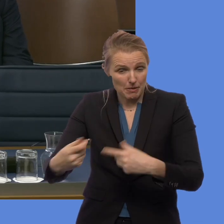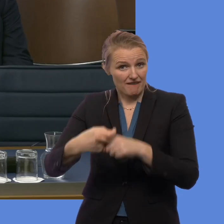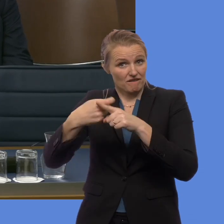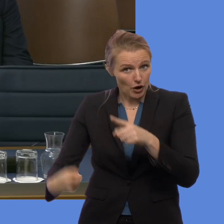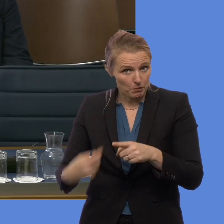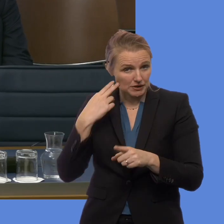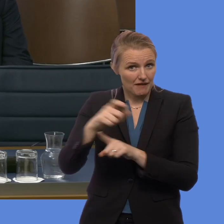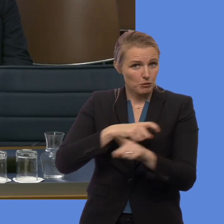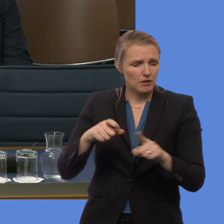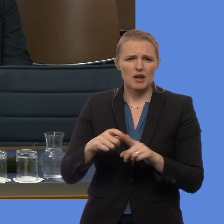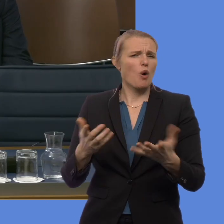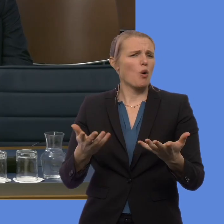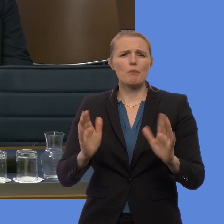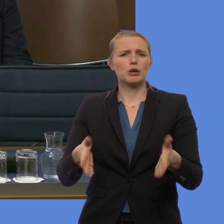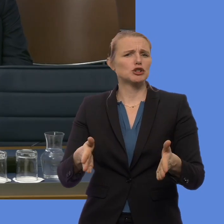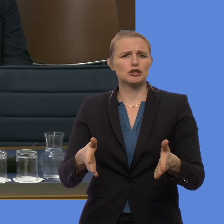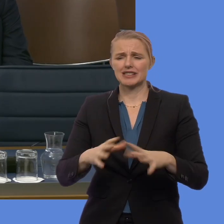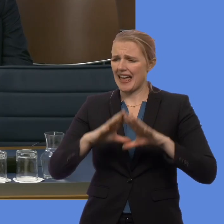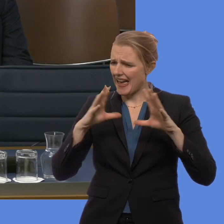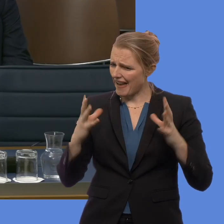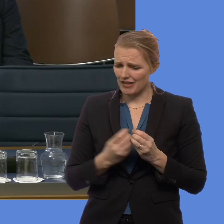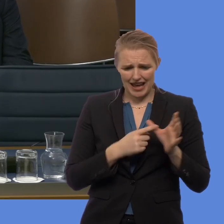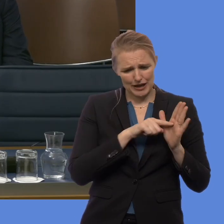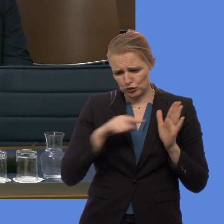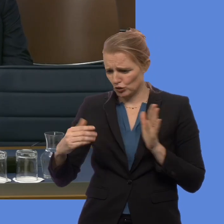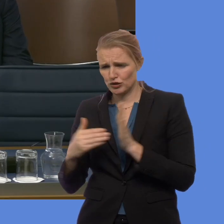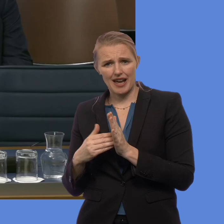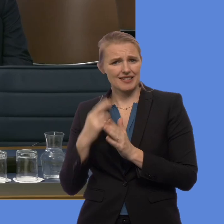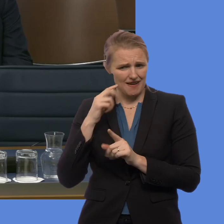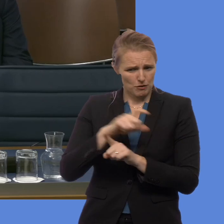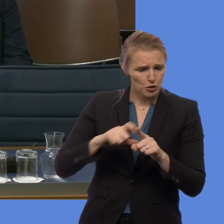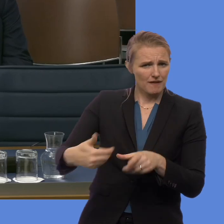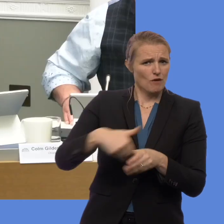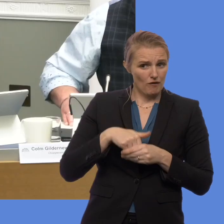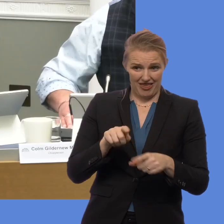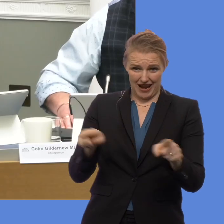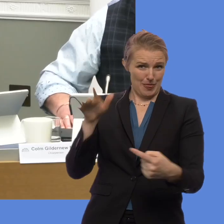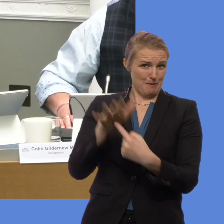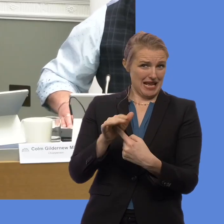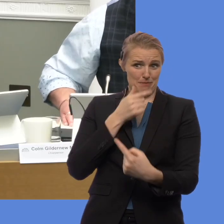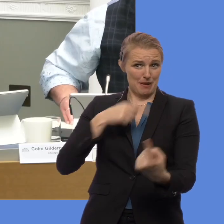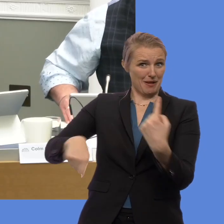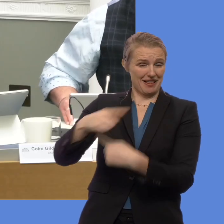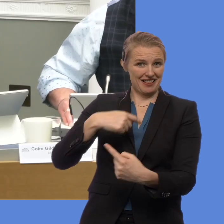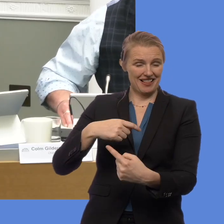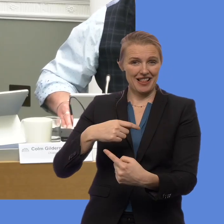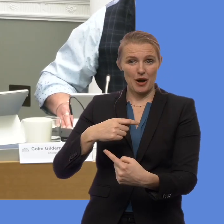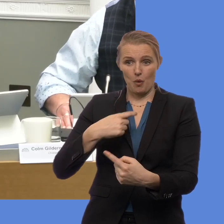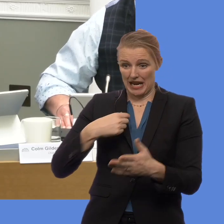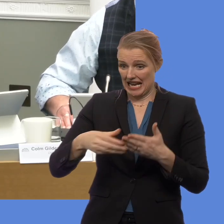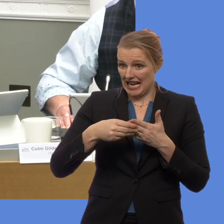conjunction with the deaf community. I mean, they're the main stakeholder here, so yes. we won't be taking a step forward without